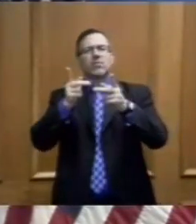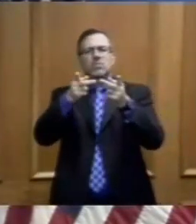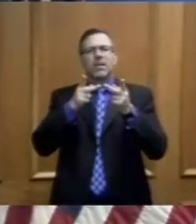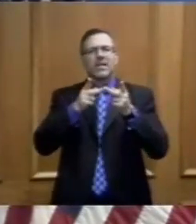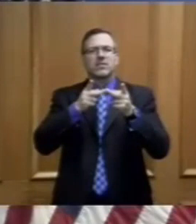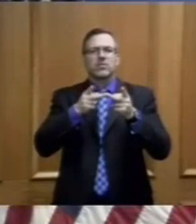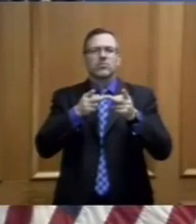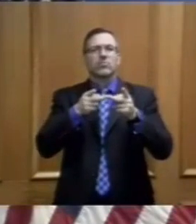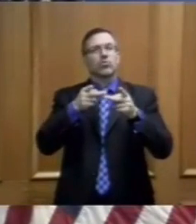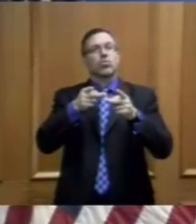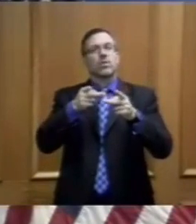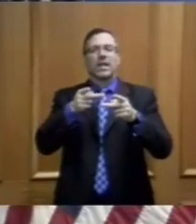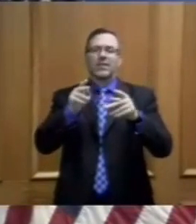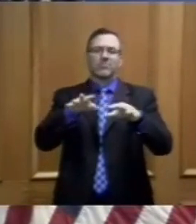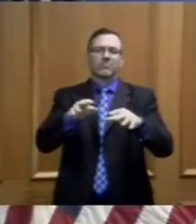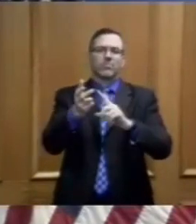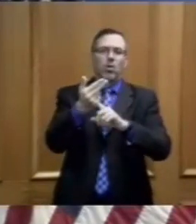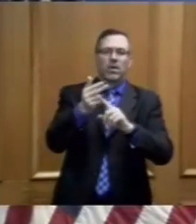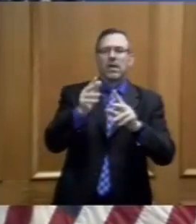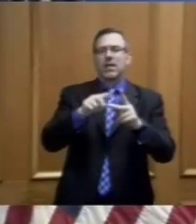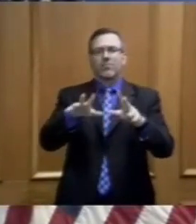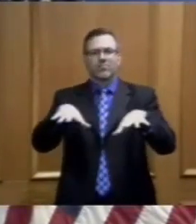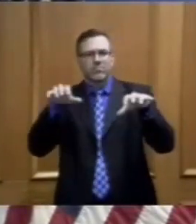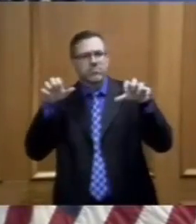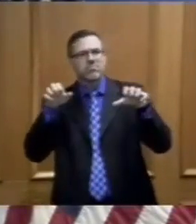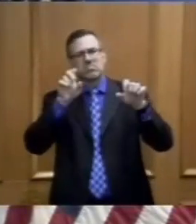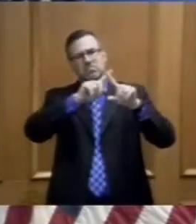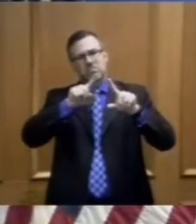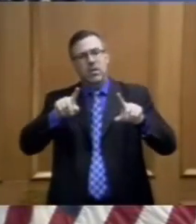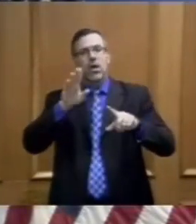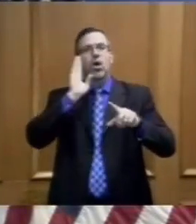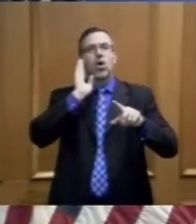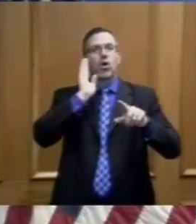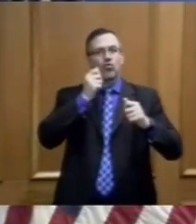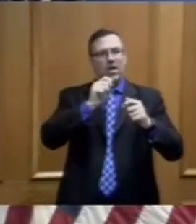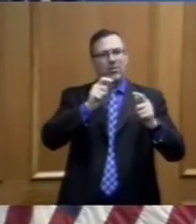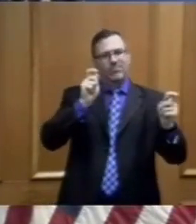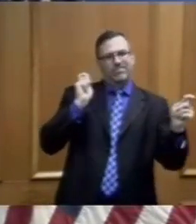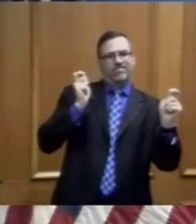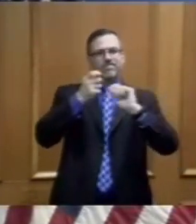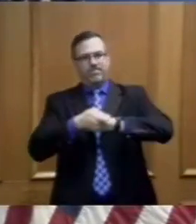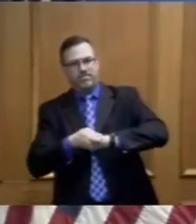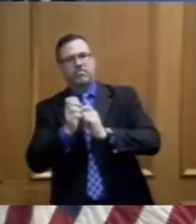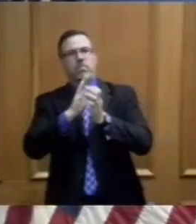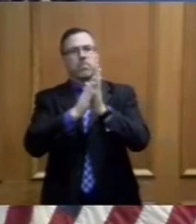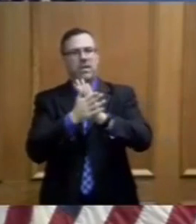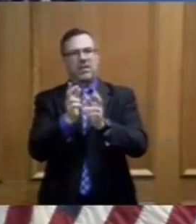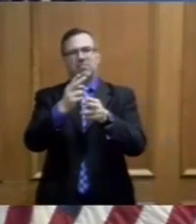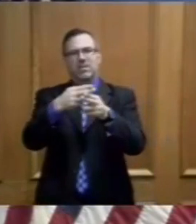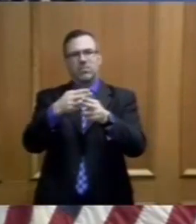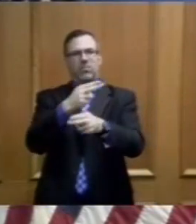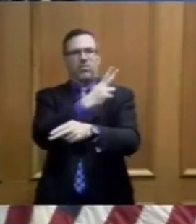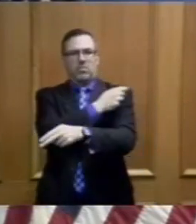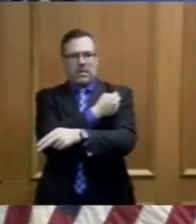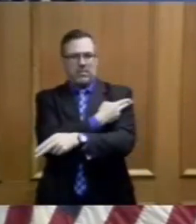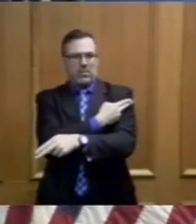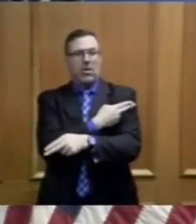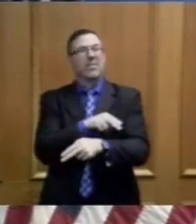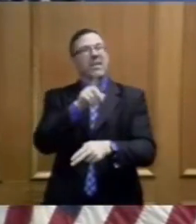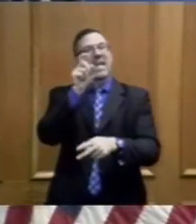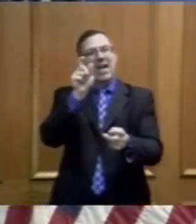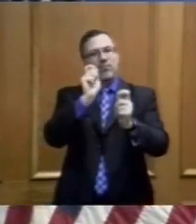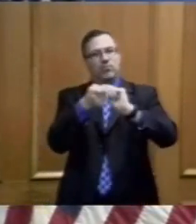hours. And obviously the complicated part of that is assessing the appropriateness of the facility to include HVAC,